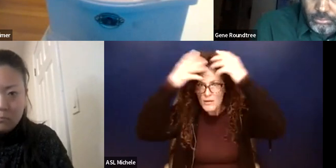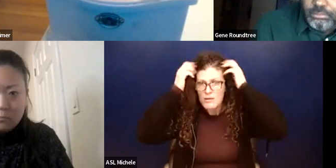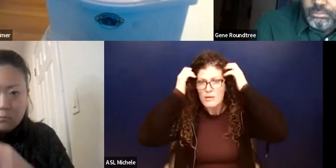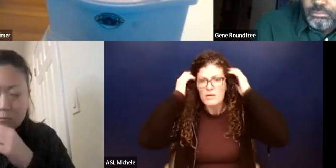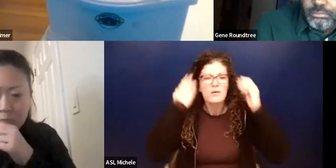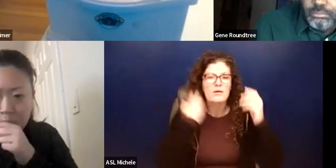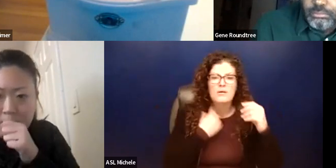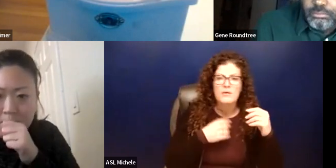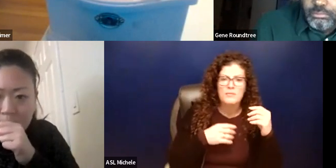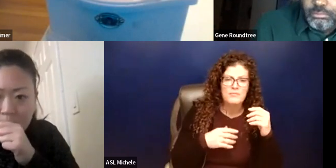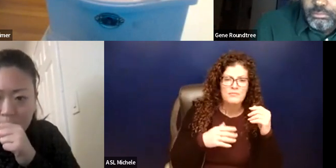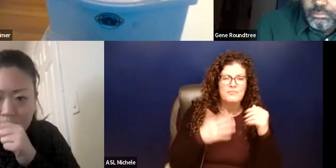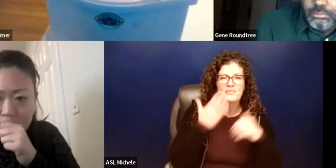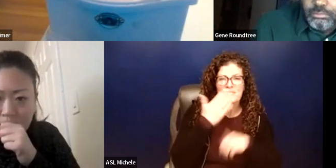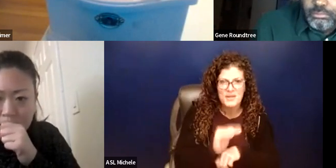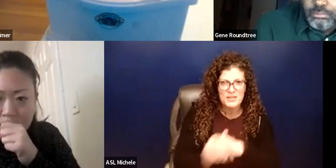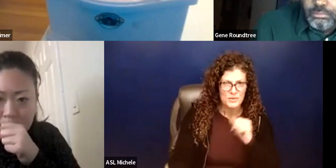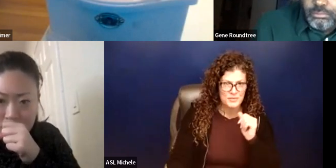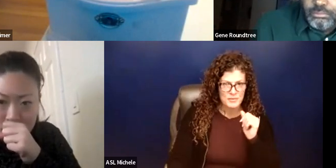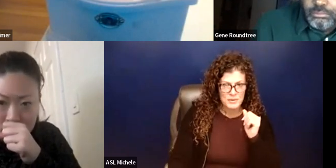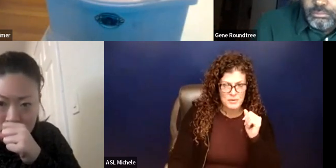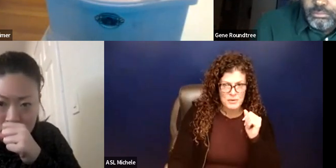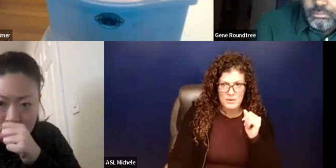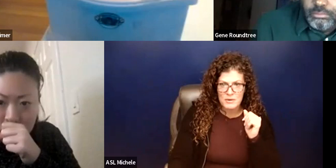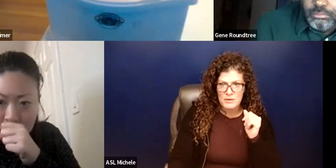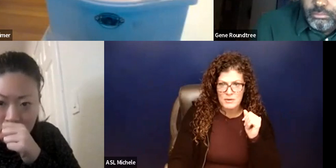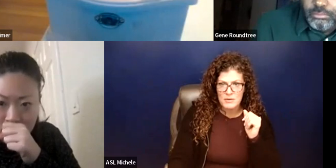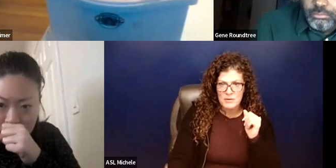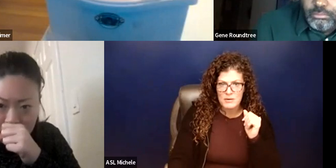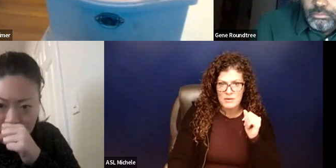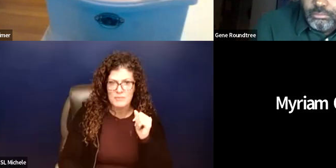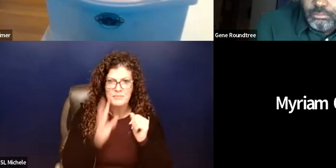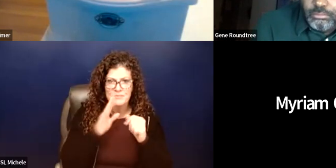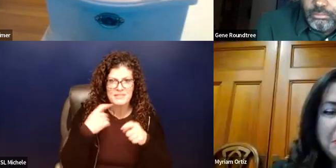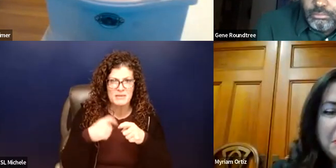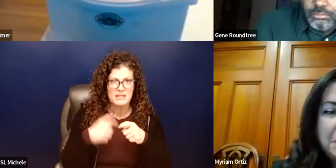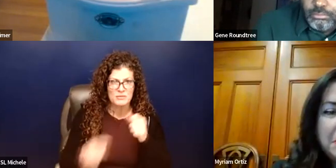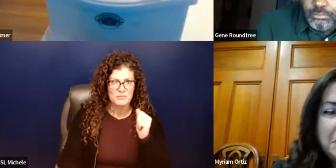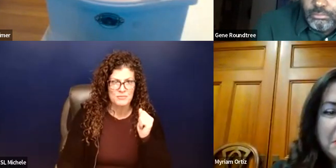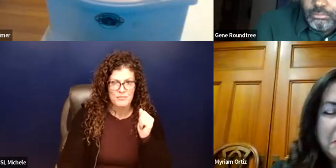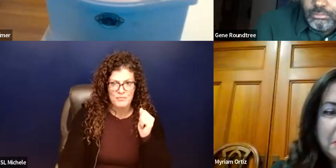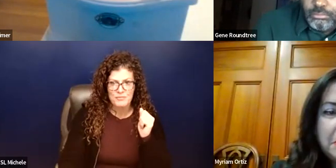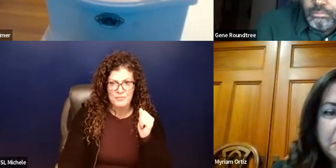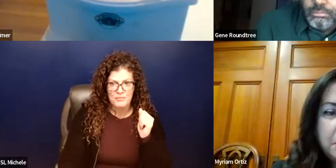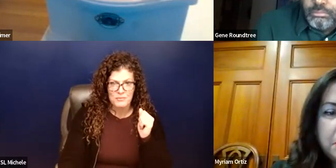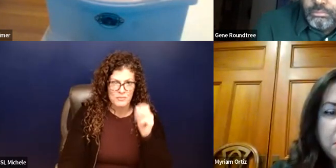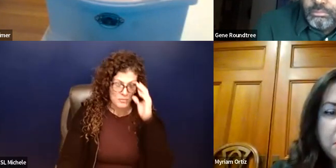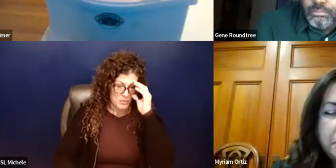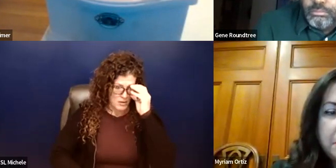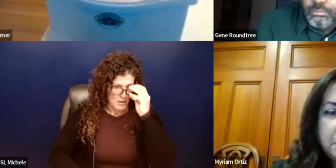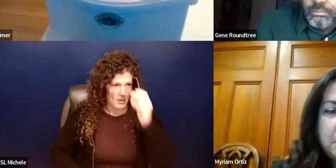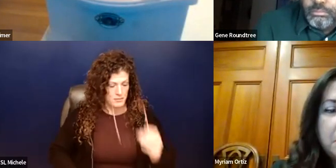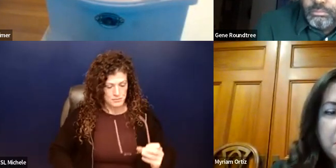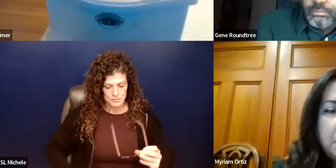Buenas noches. Buenas noches. Qué pena, es que tengo muy mala la señal, la recepción de internet.